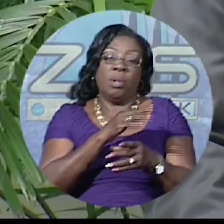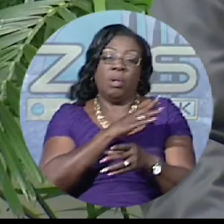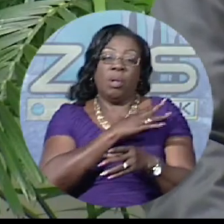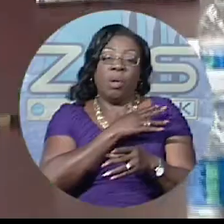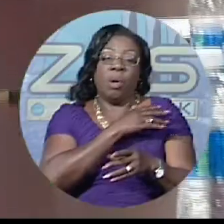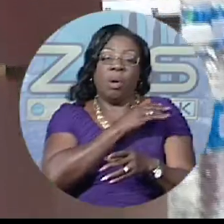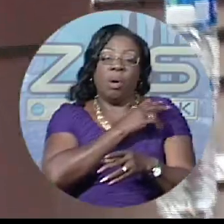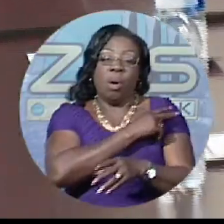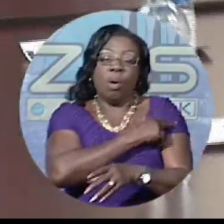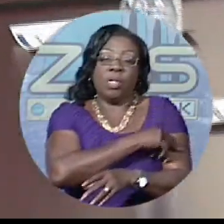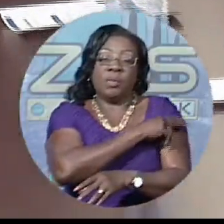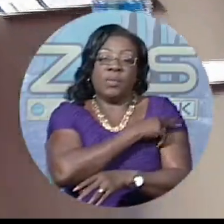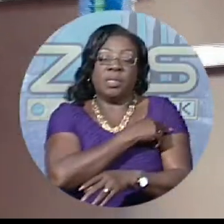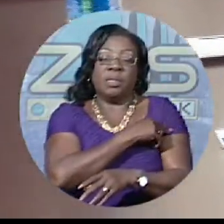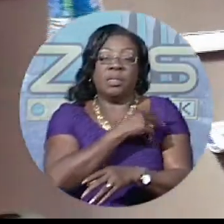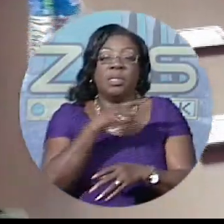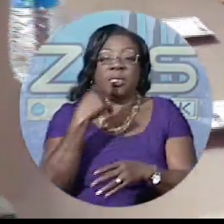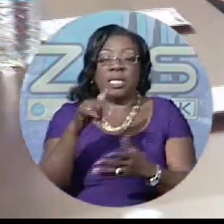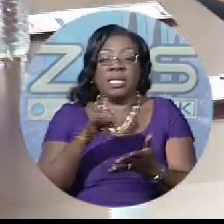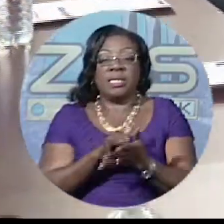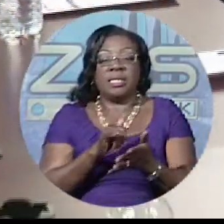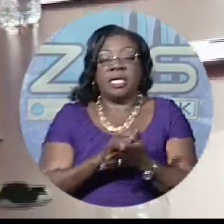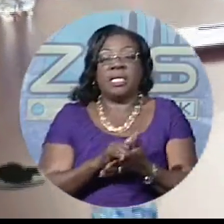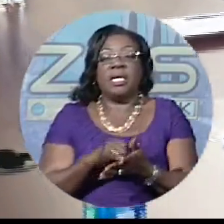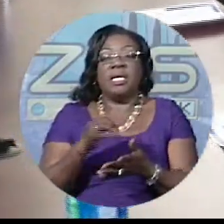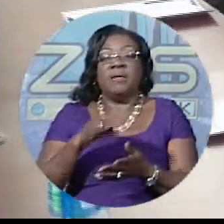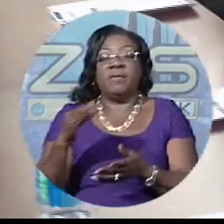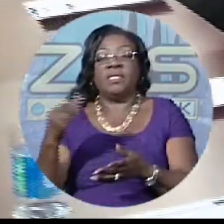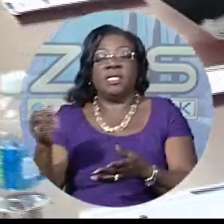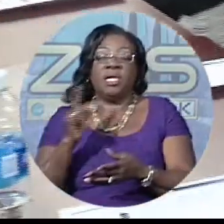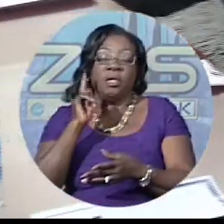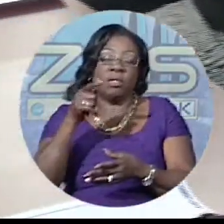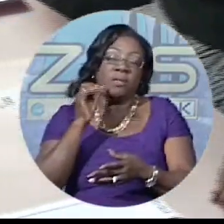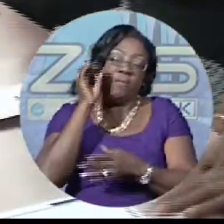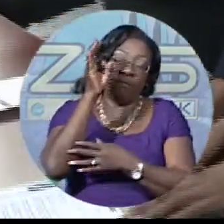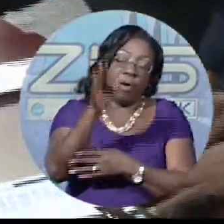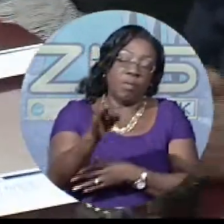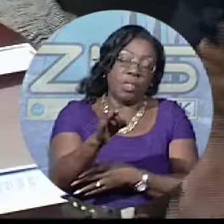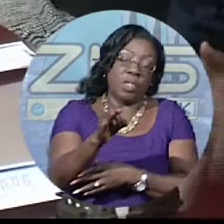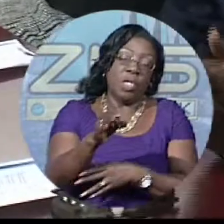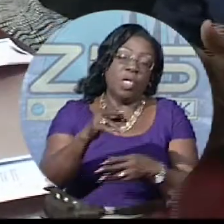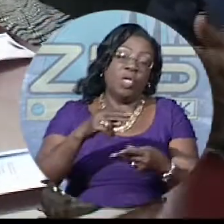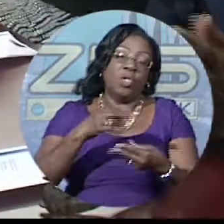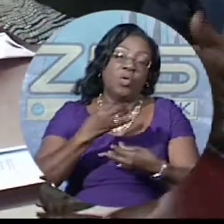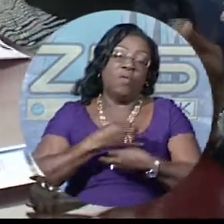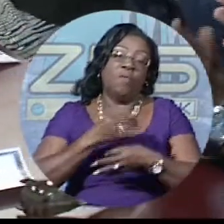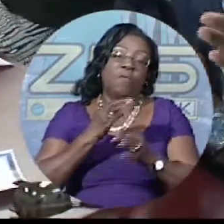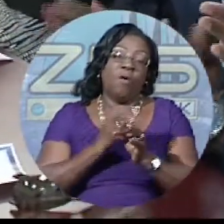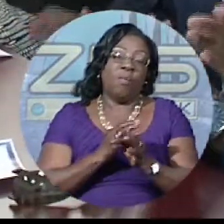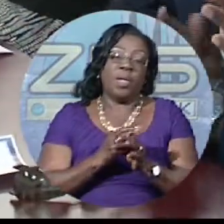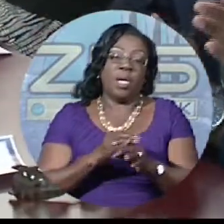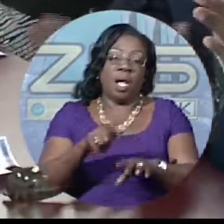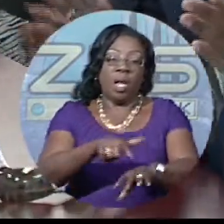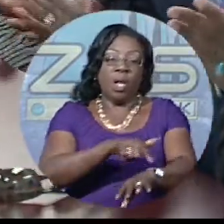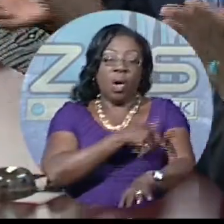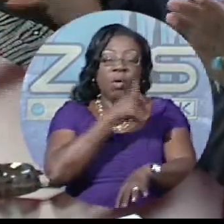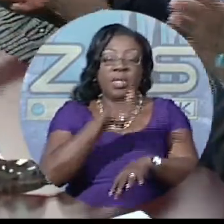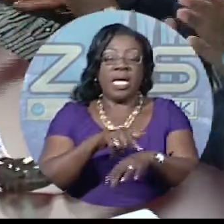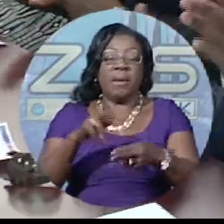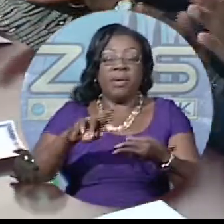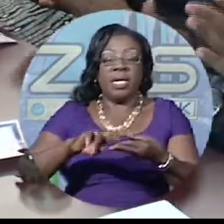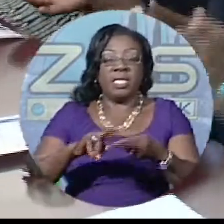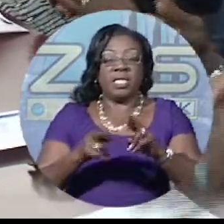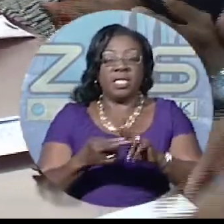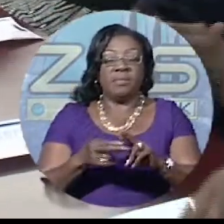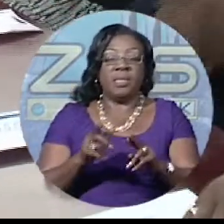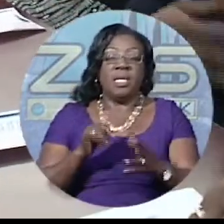Hospital, Dr. Jerry Beiler, says the facility looks forward to formalizing a lasting relationship which will allow it to provide care to children